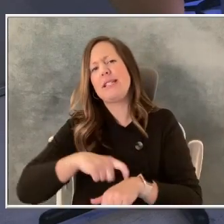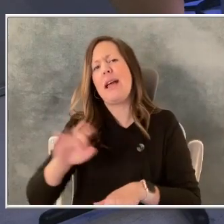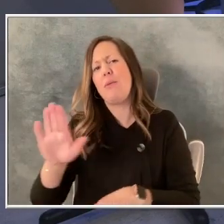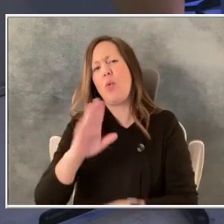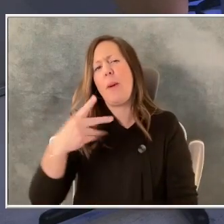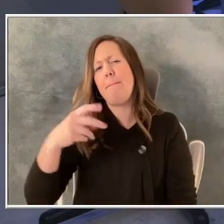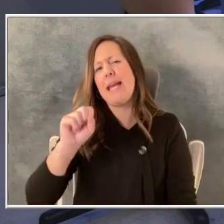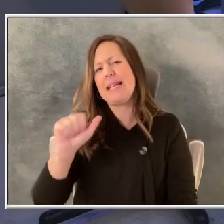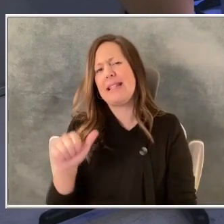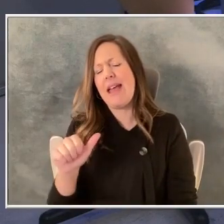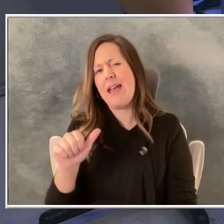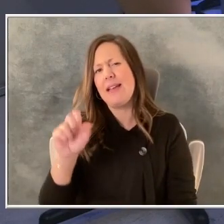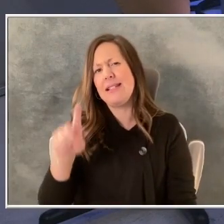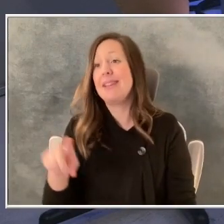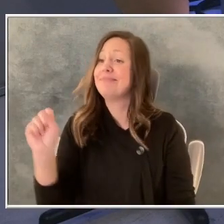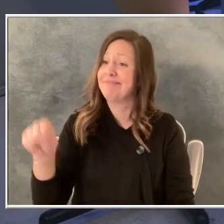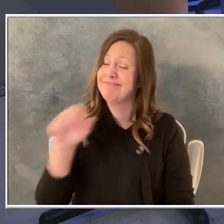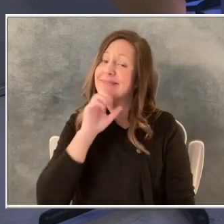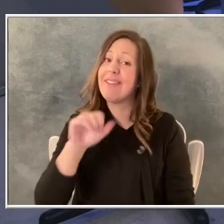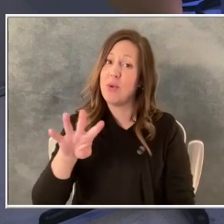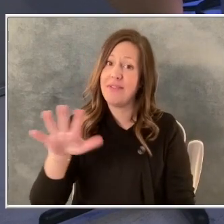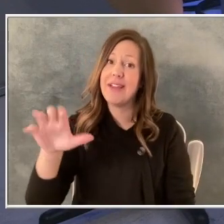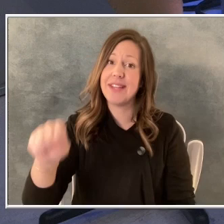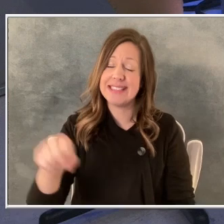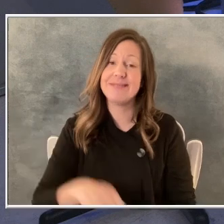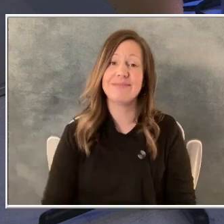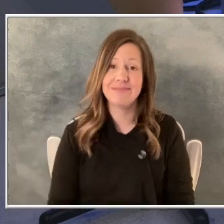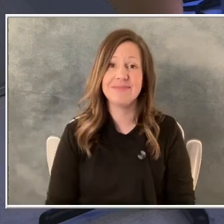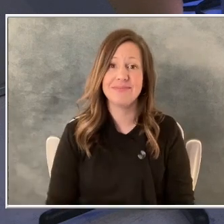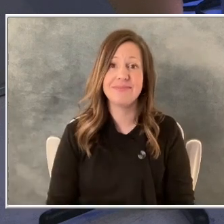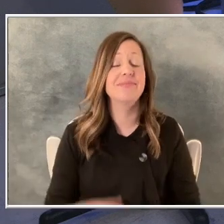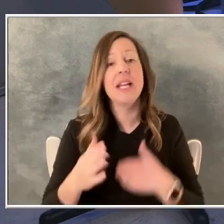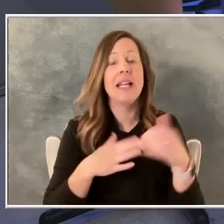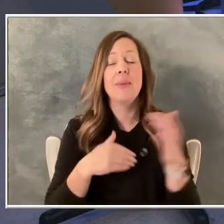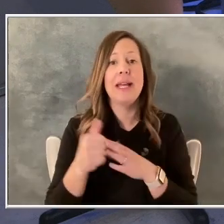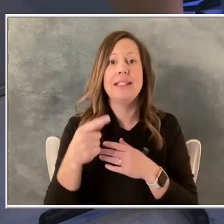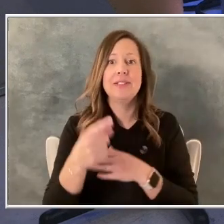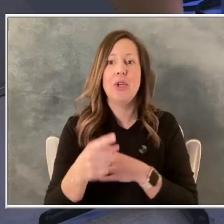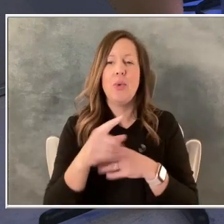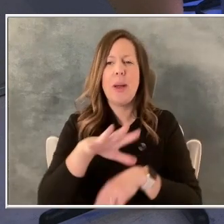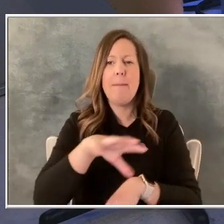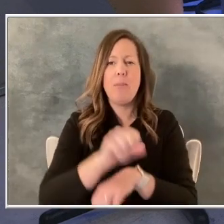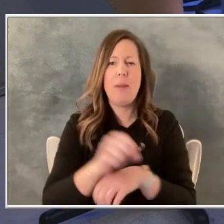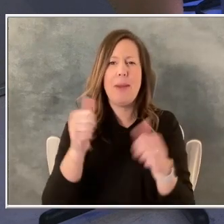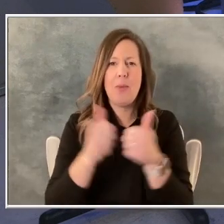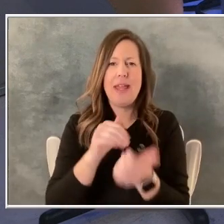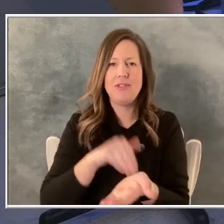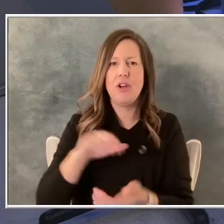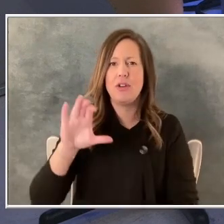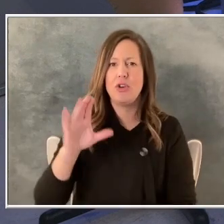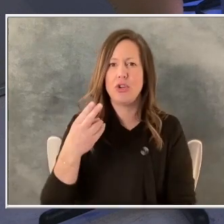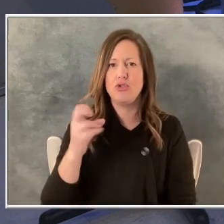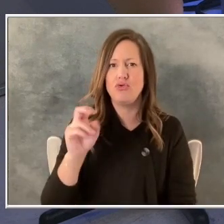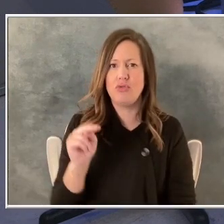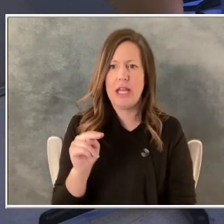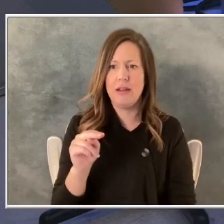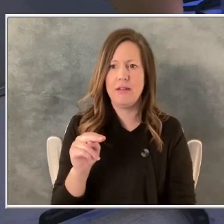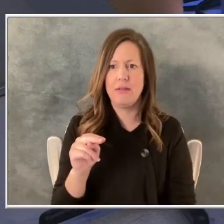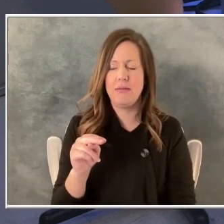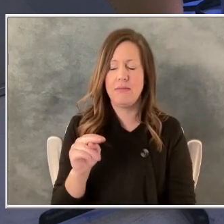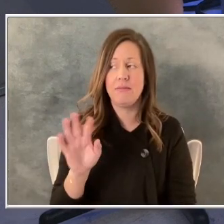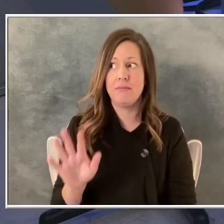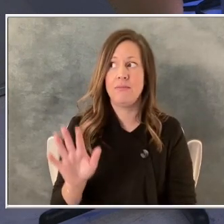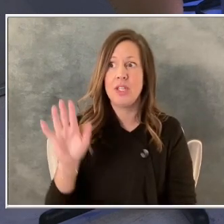Yeah, at 45. So you end up meeting with Dr. Chen, and Dr. Chen, I want to rewind just a bit. Is it fair to somewhat say that food poisoning was a good